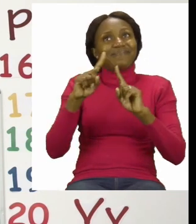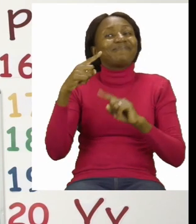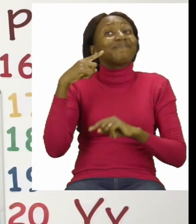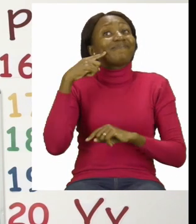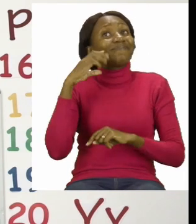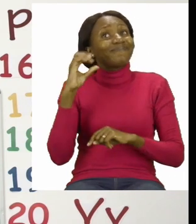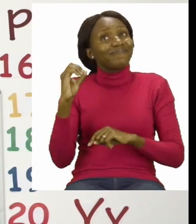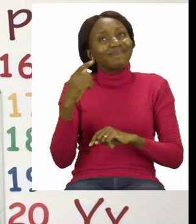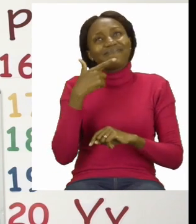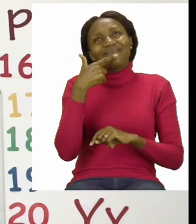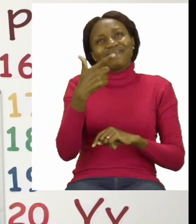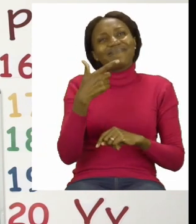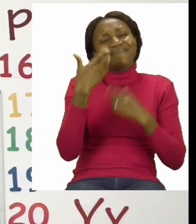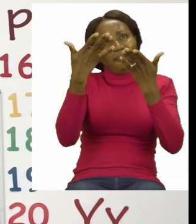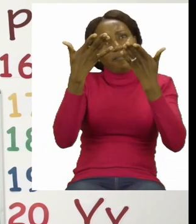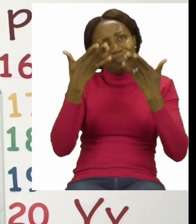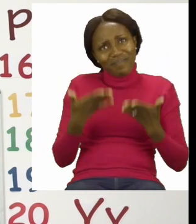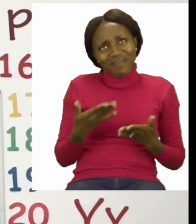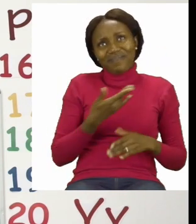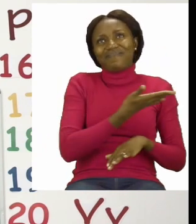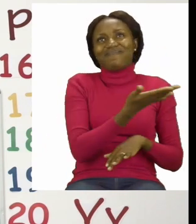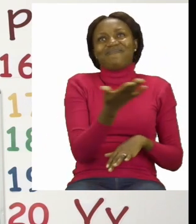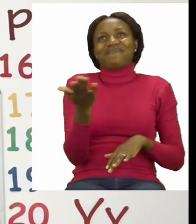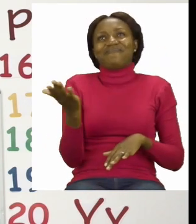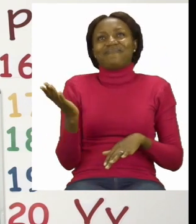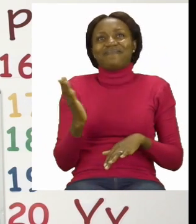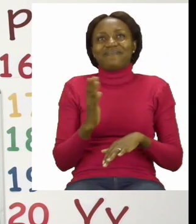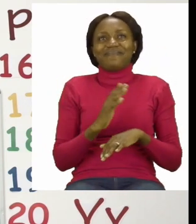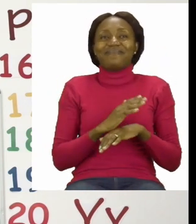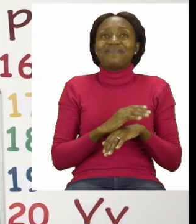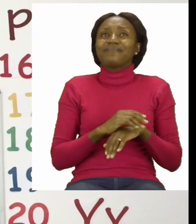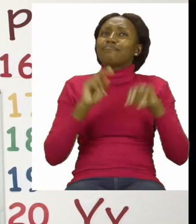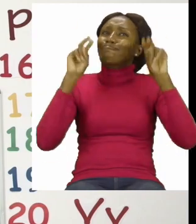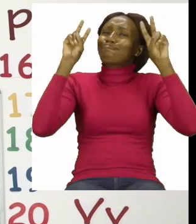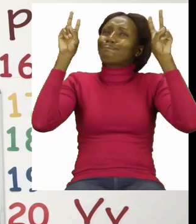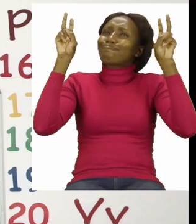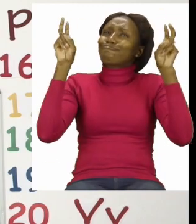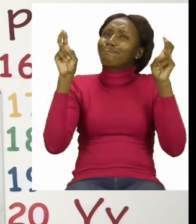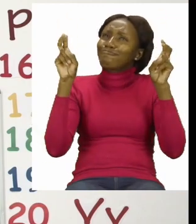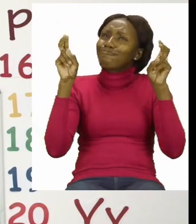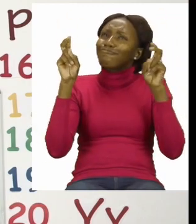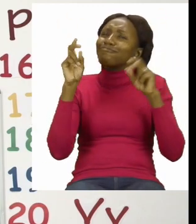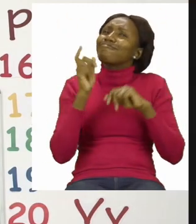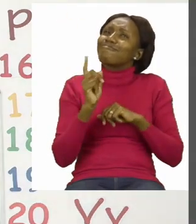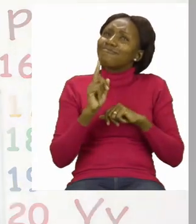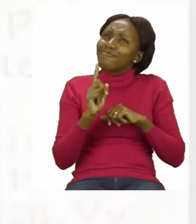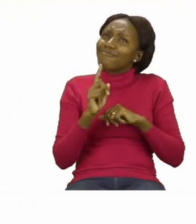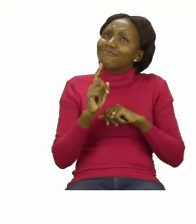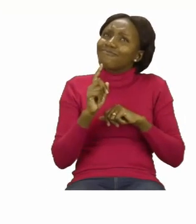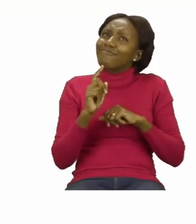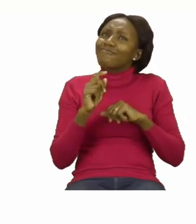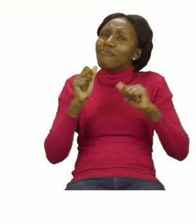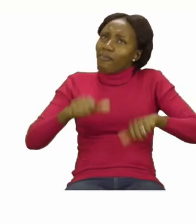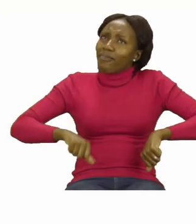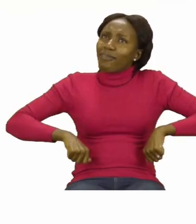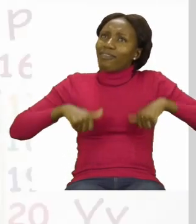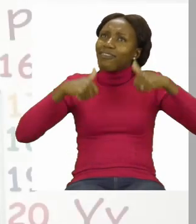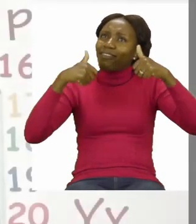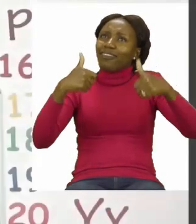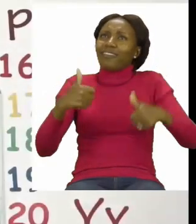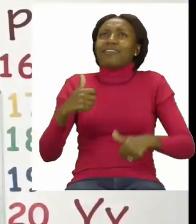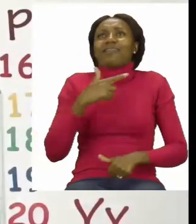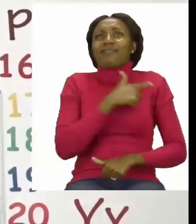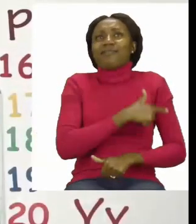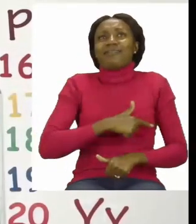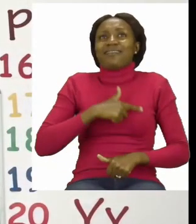thank you so much for joining me today. Our theme this week is healthy